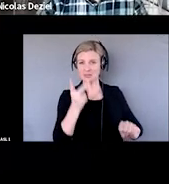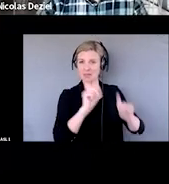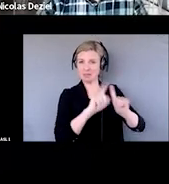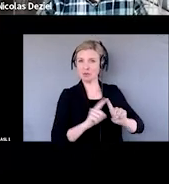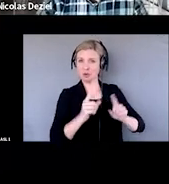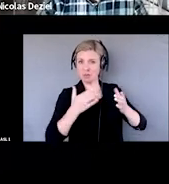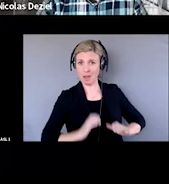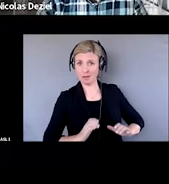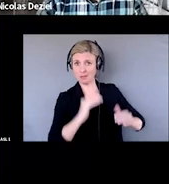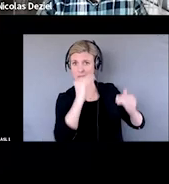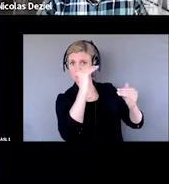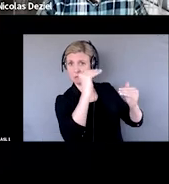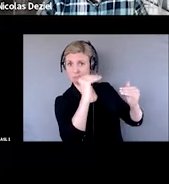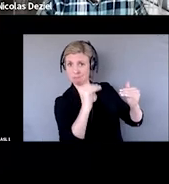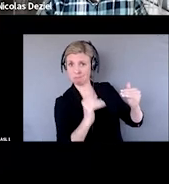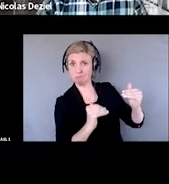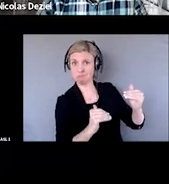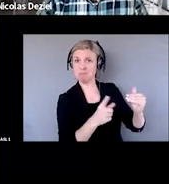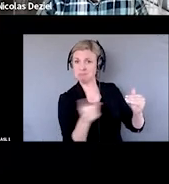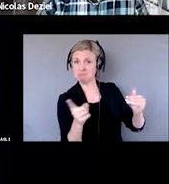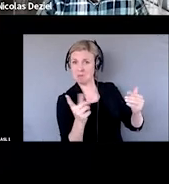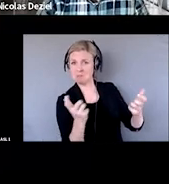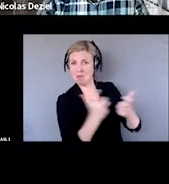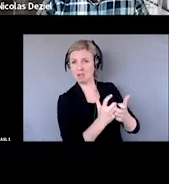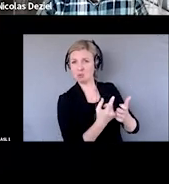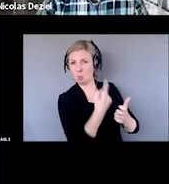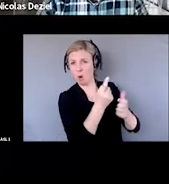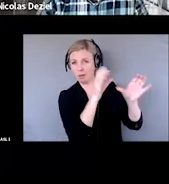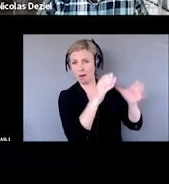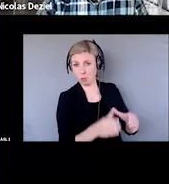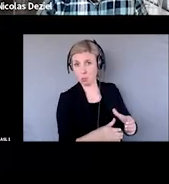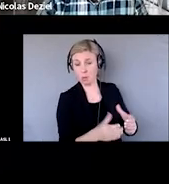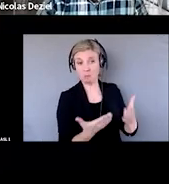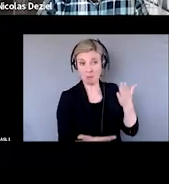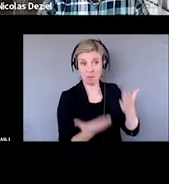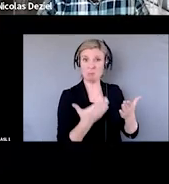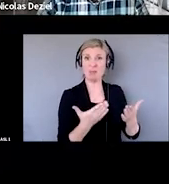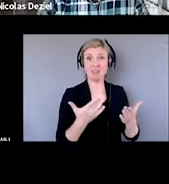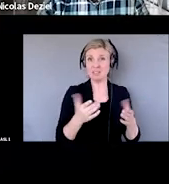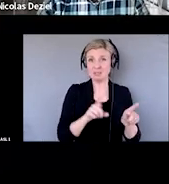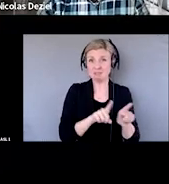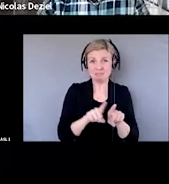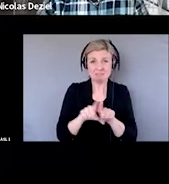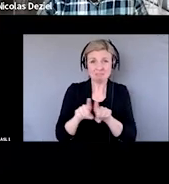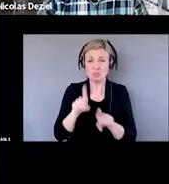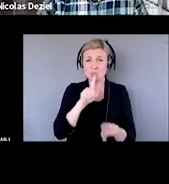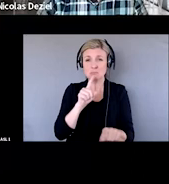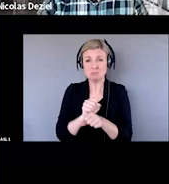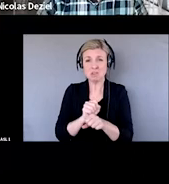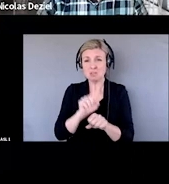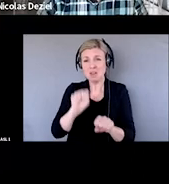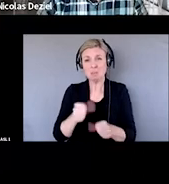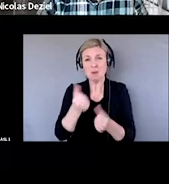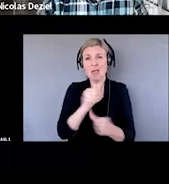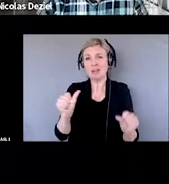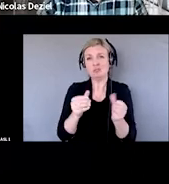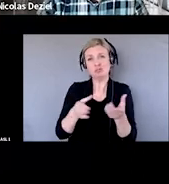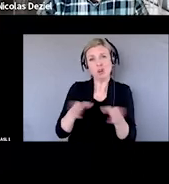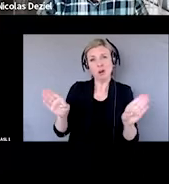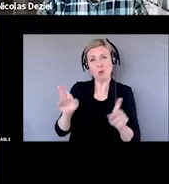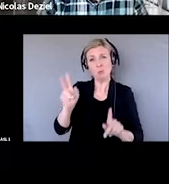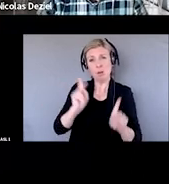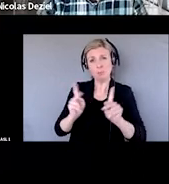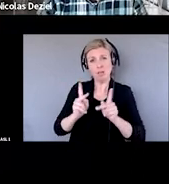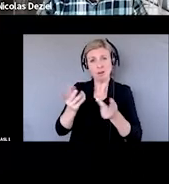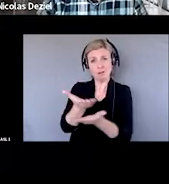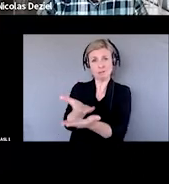one of these categories. It could also be just the general public, right? If you have any question on IP, we are in a position to help you have